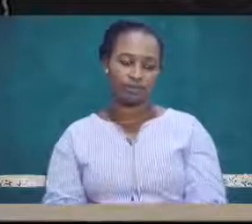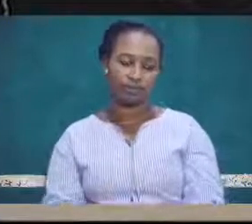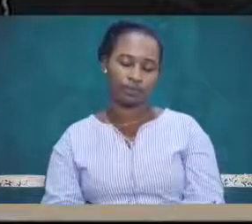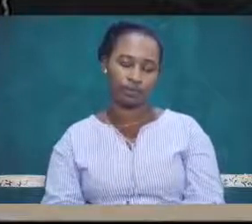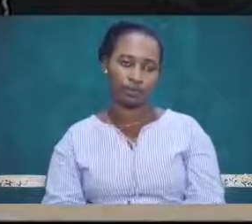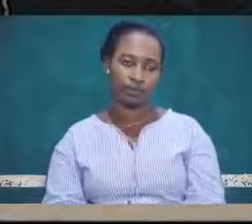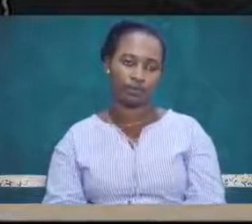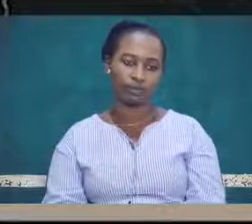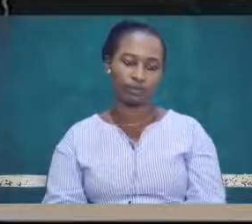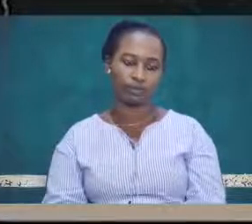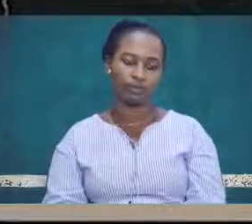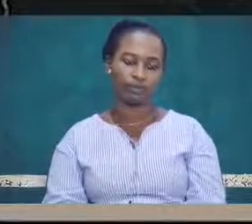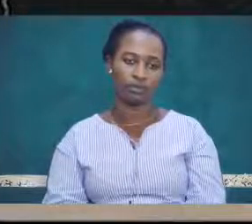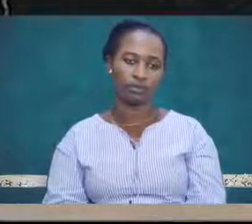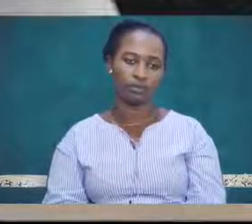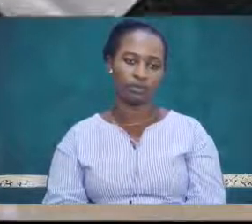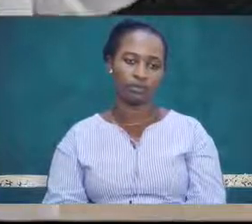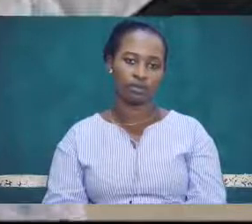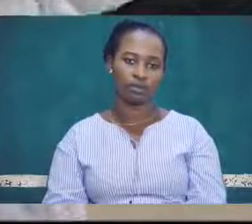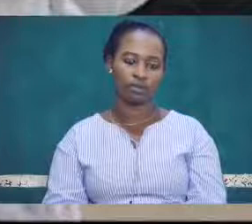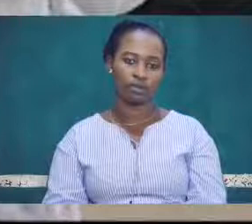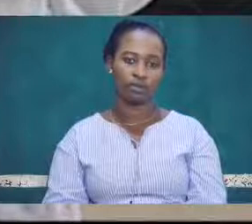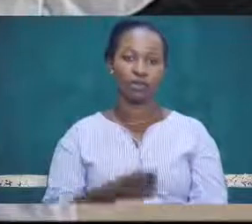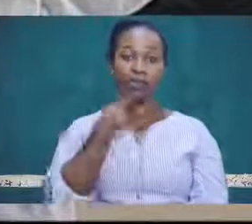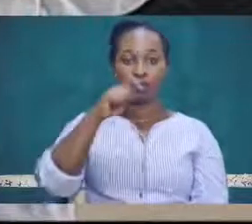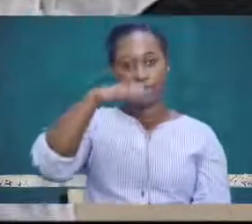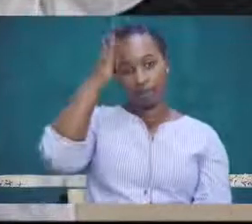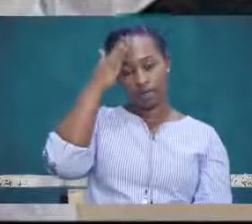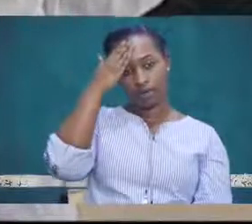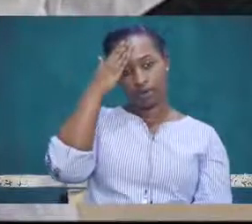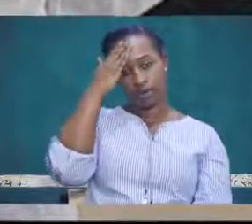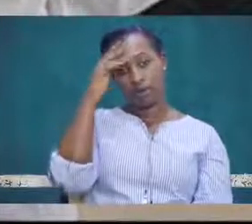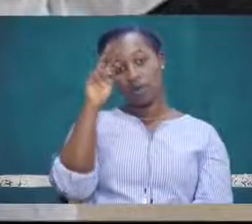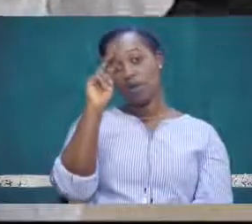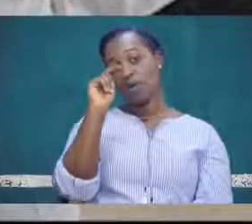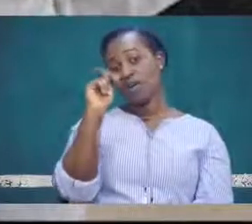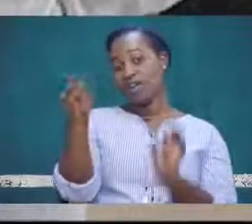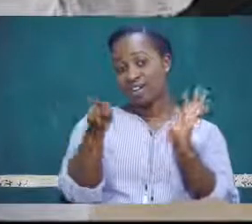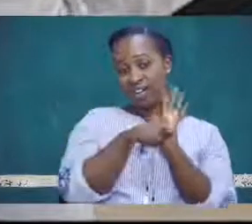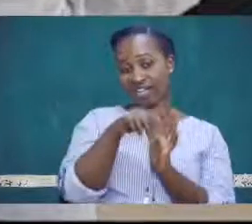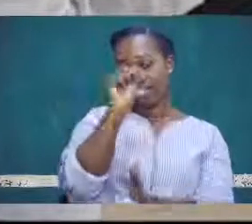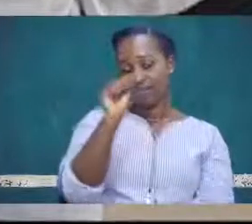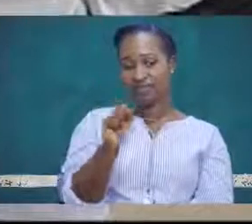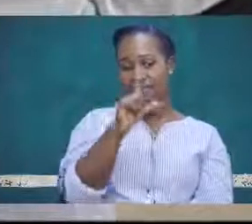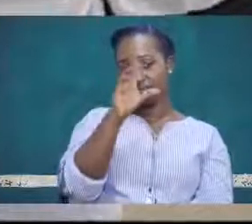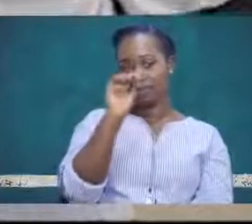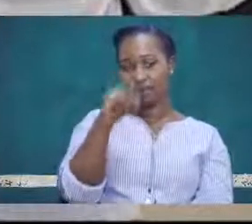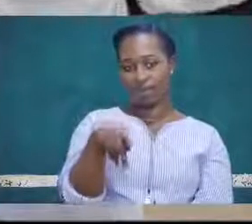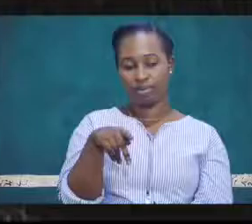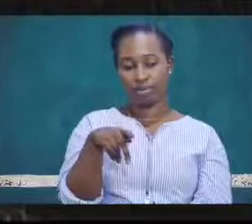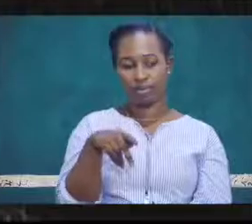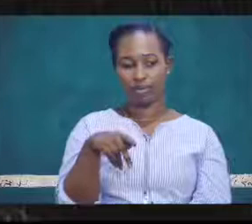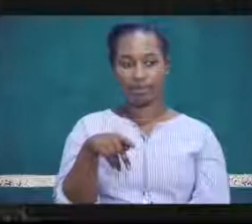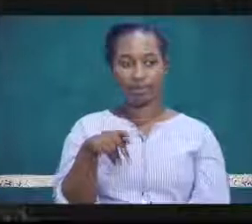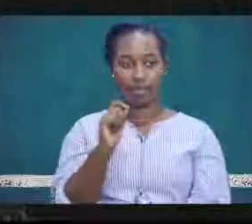is an inverse relationship. So you must know that a negative slope, you have to note this, a